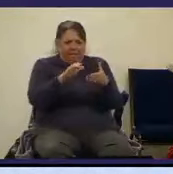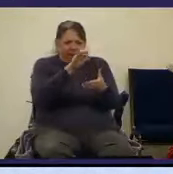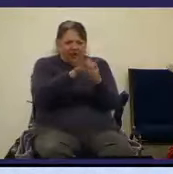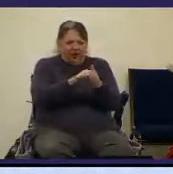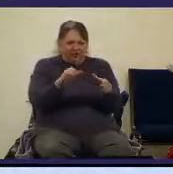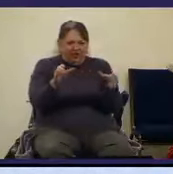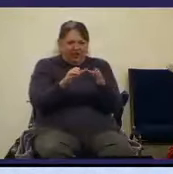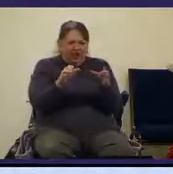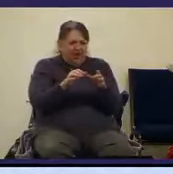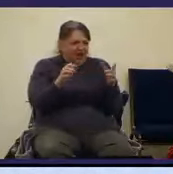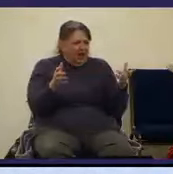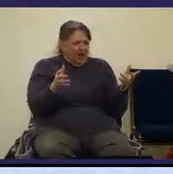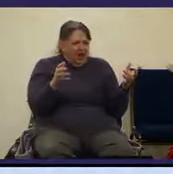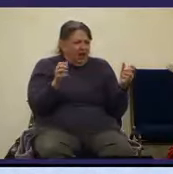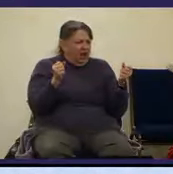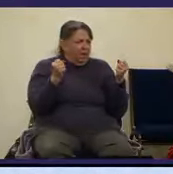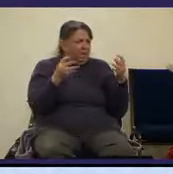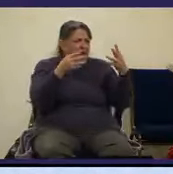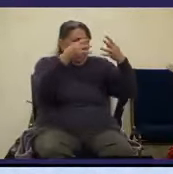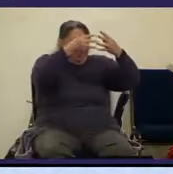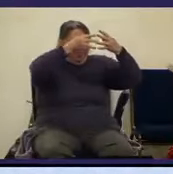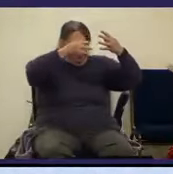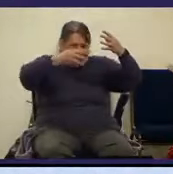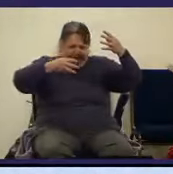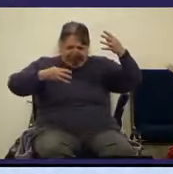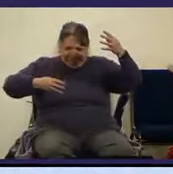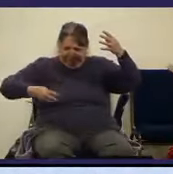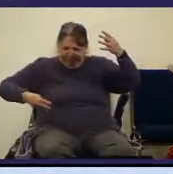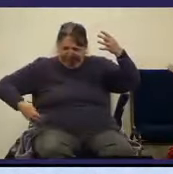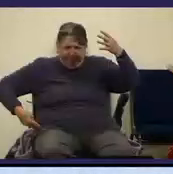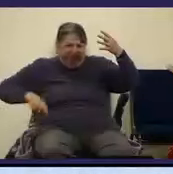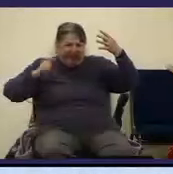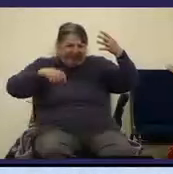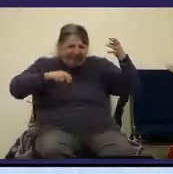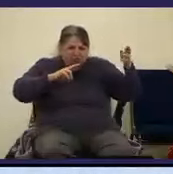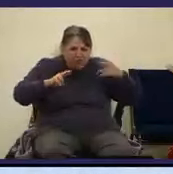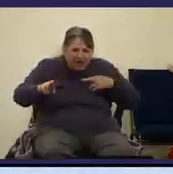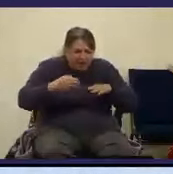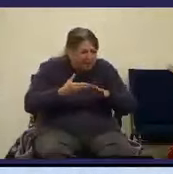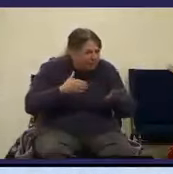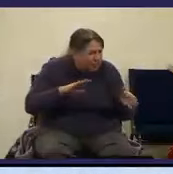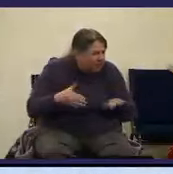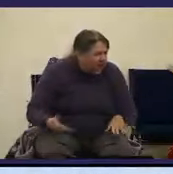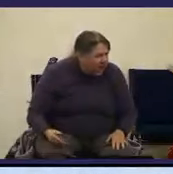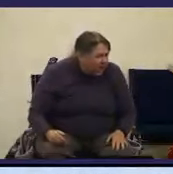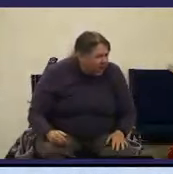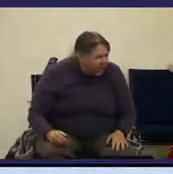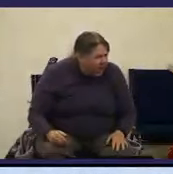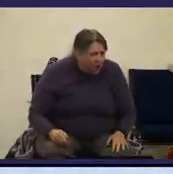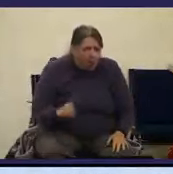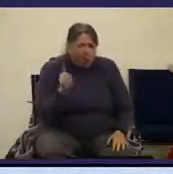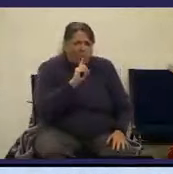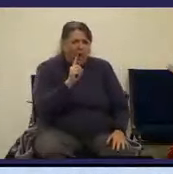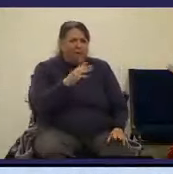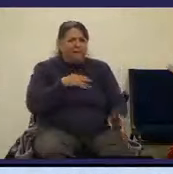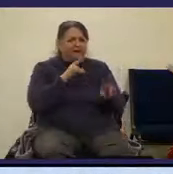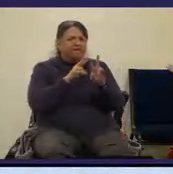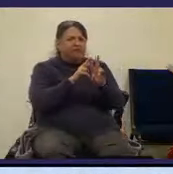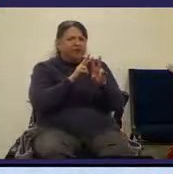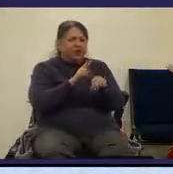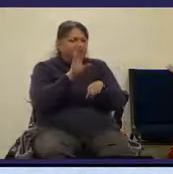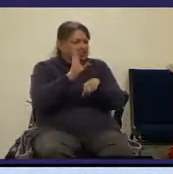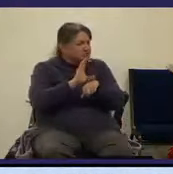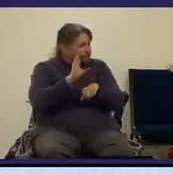these wonderful things, right, that are necessary. Funeral service to be held by church, synagogue. That's the first time I saw church here, by the